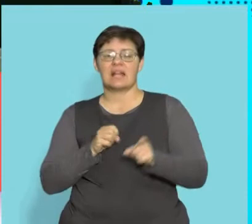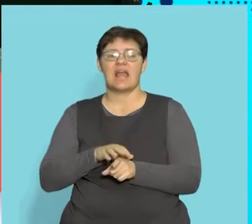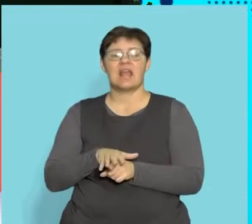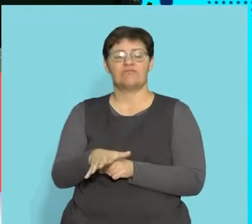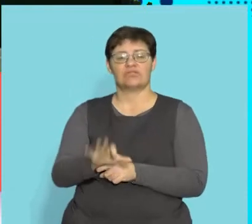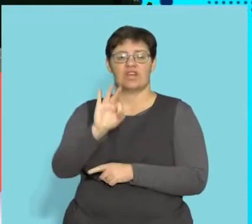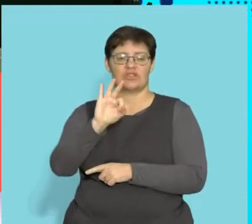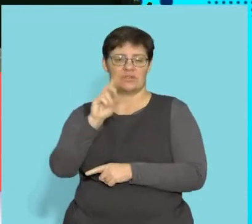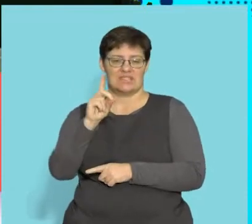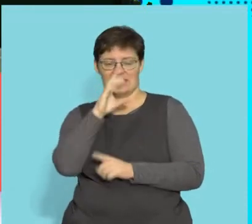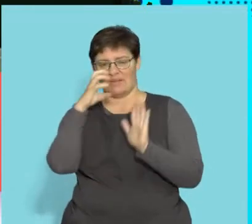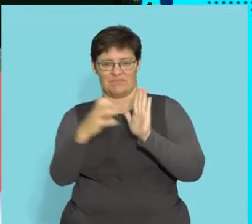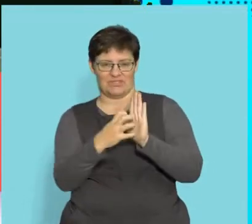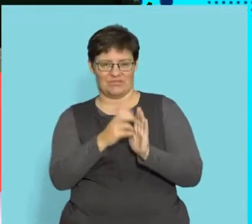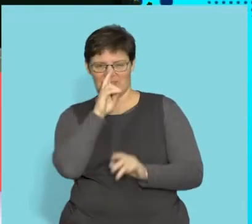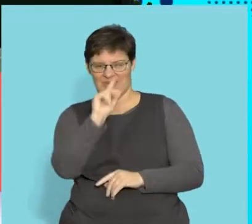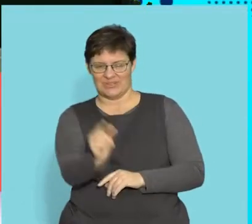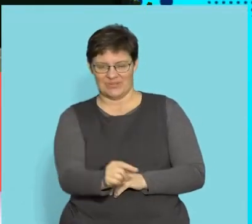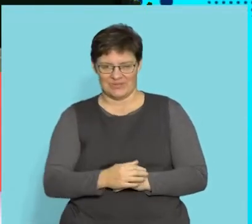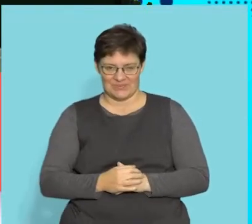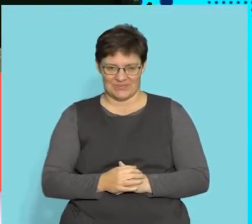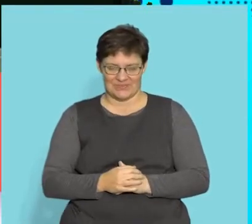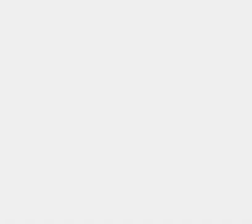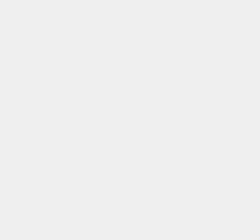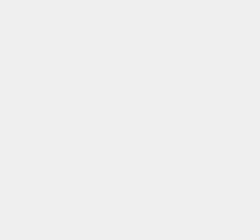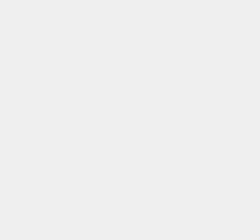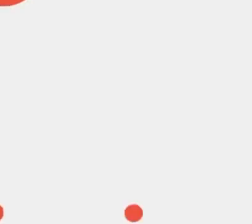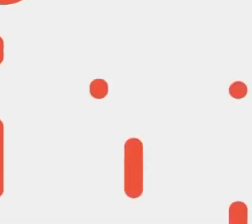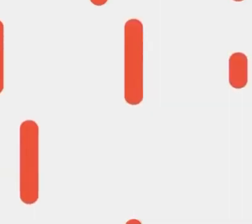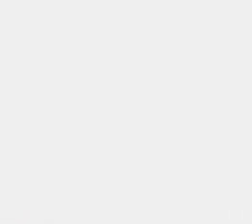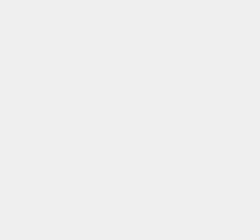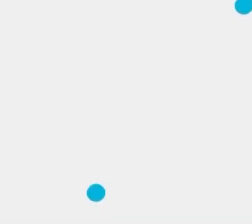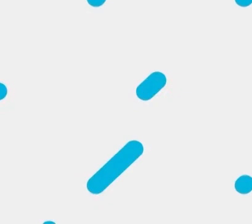scale factor influences three-dimensional figures. See you soon.